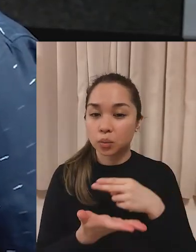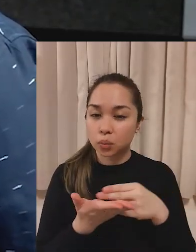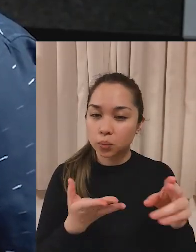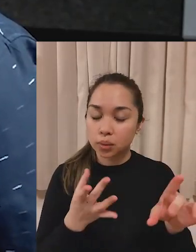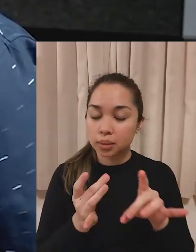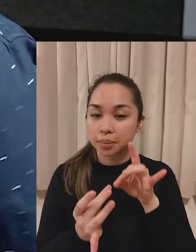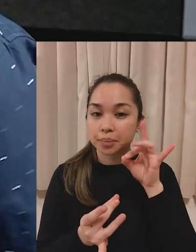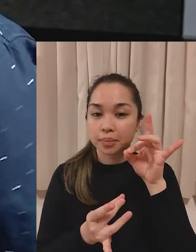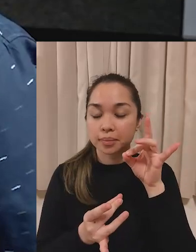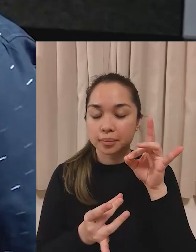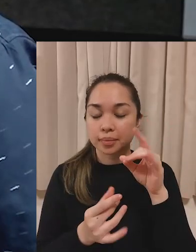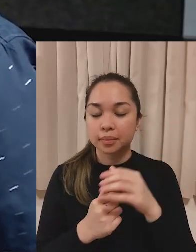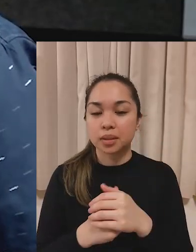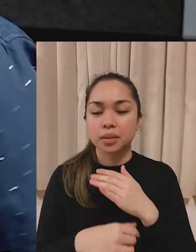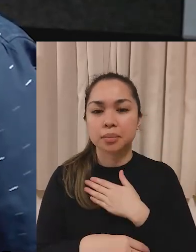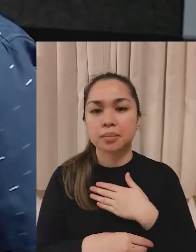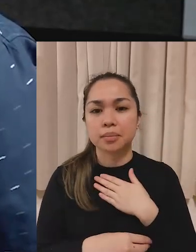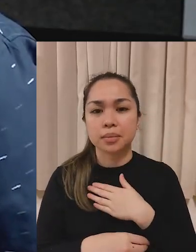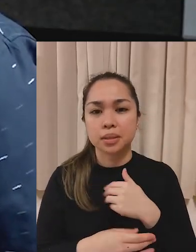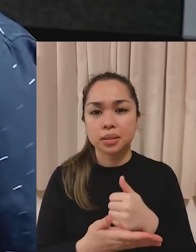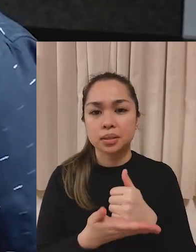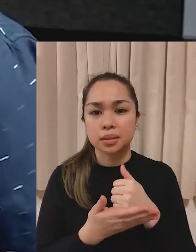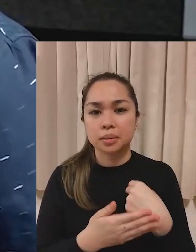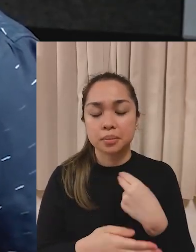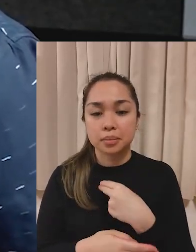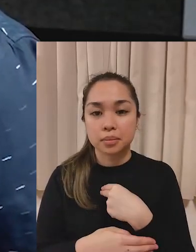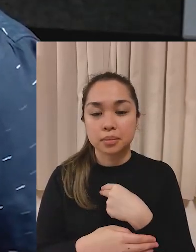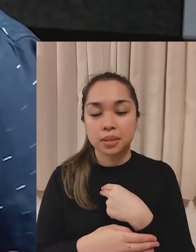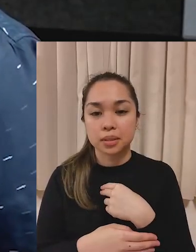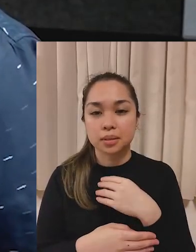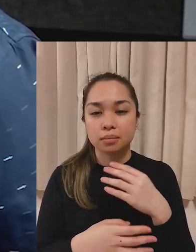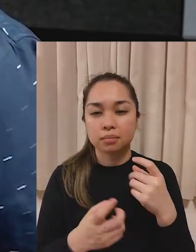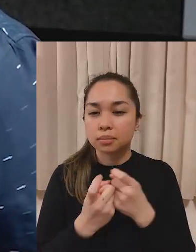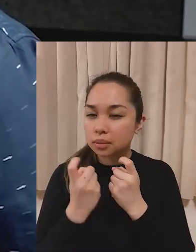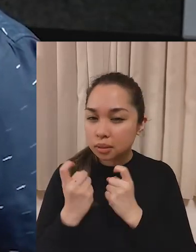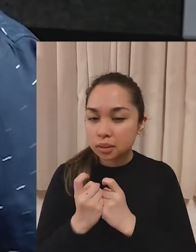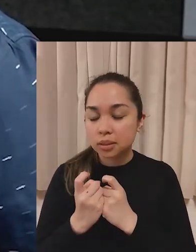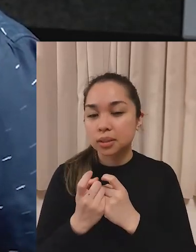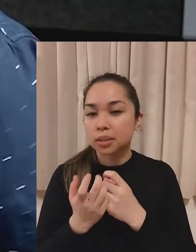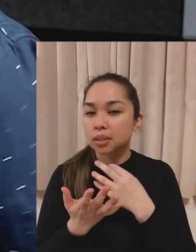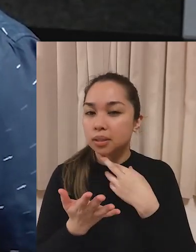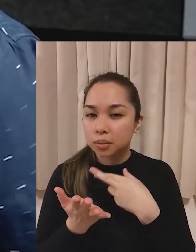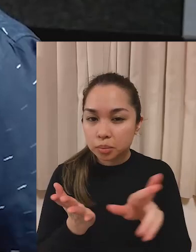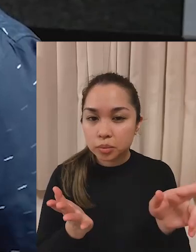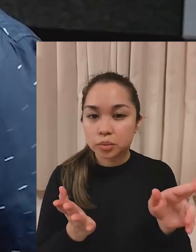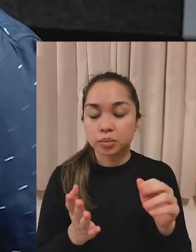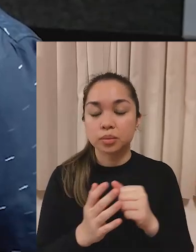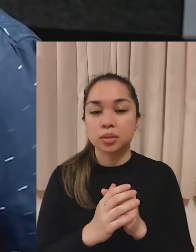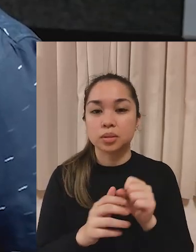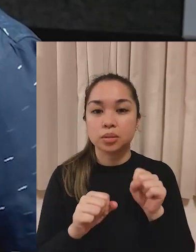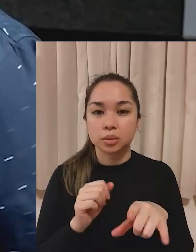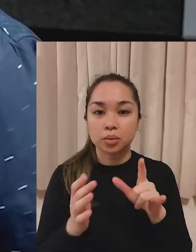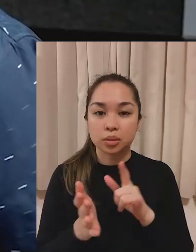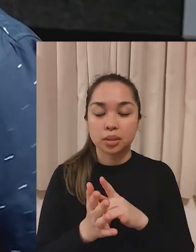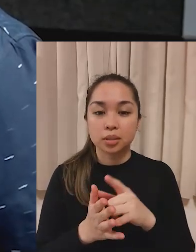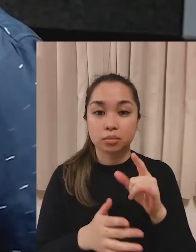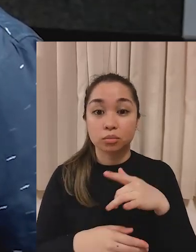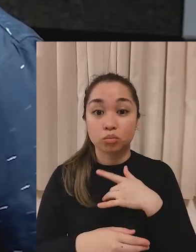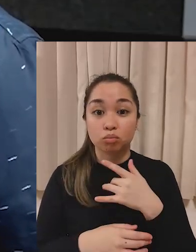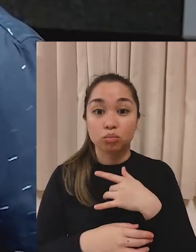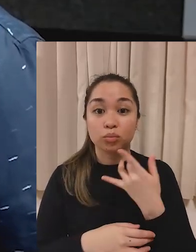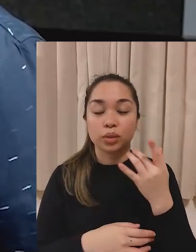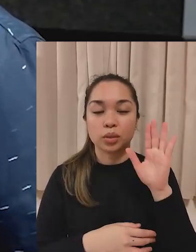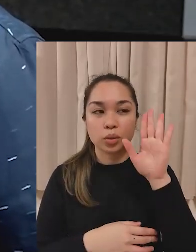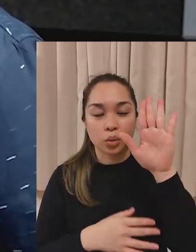you take off all that is occupying our hearts, including our sins, O Lord, so we may truly feel your